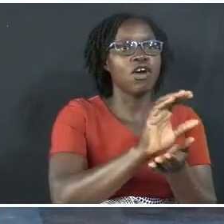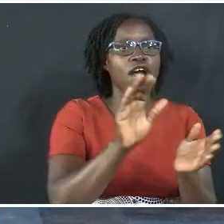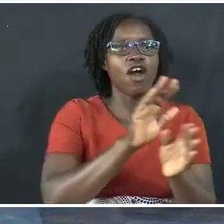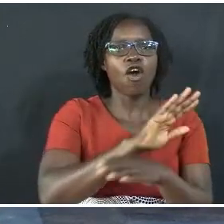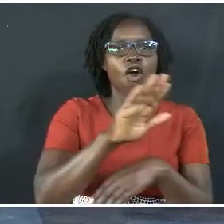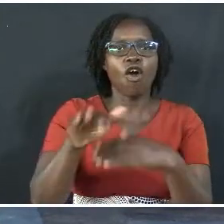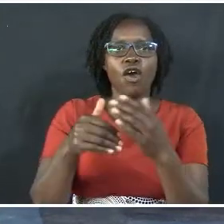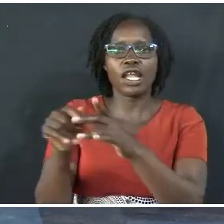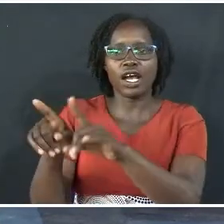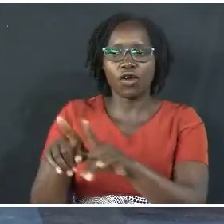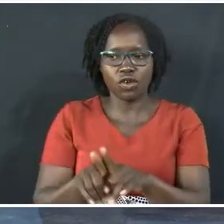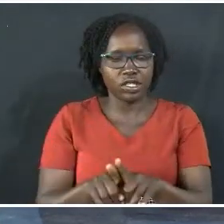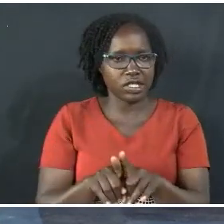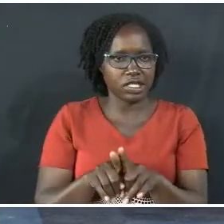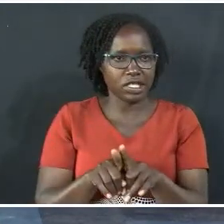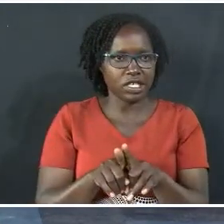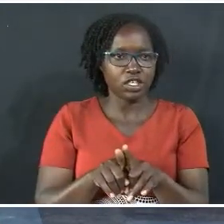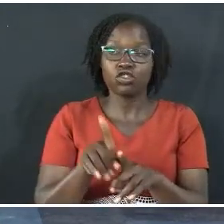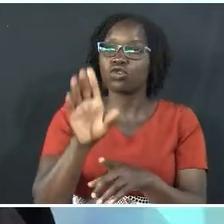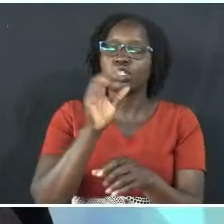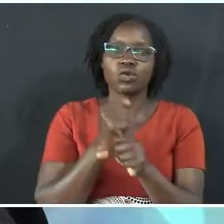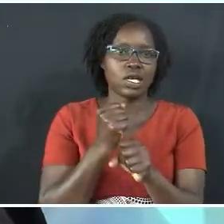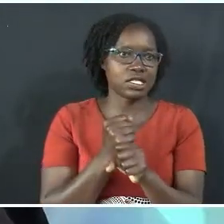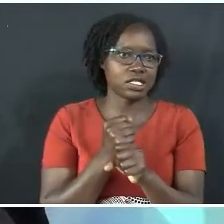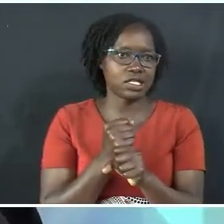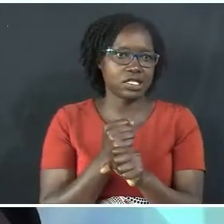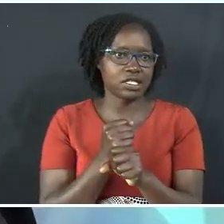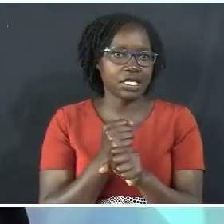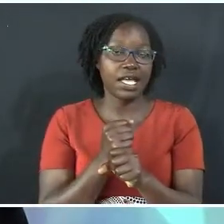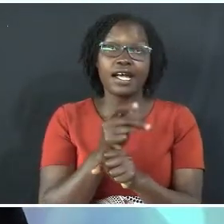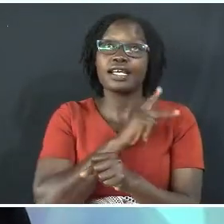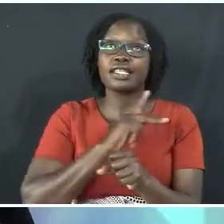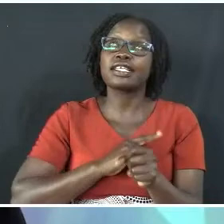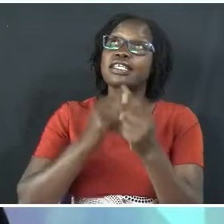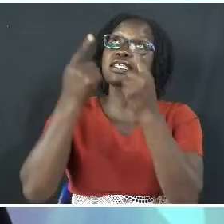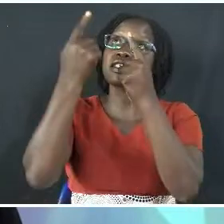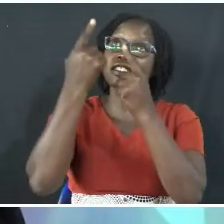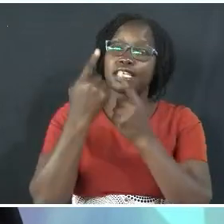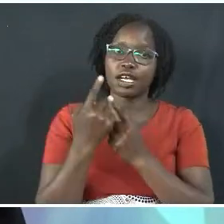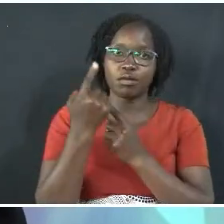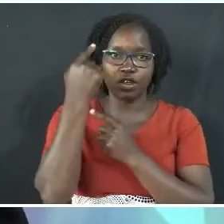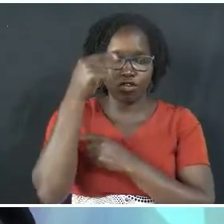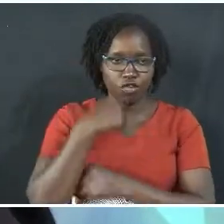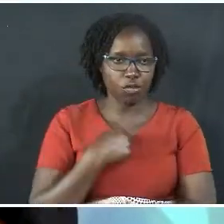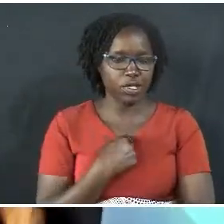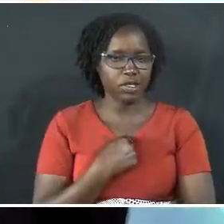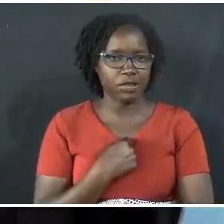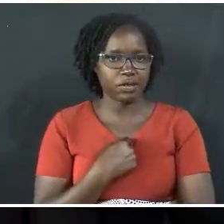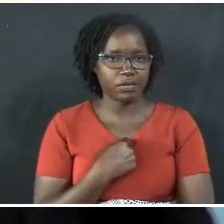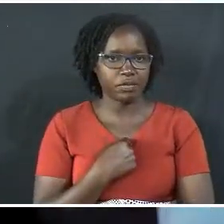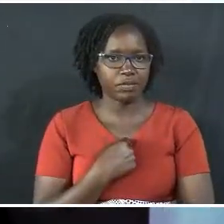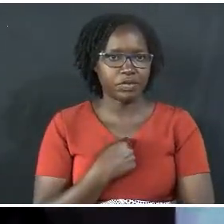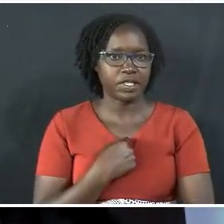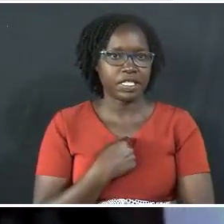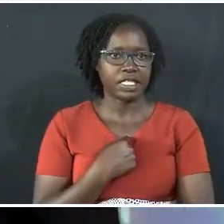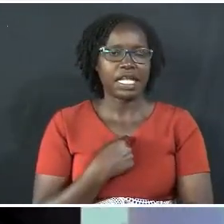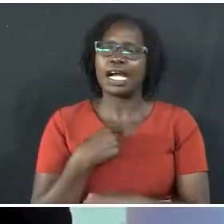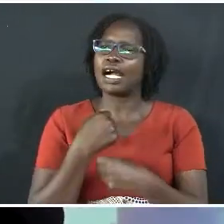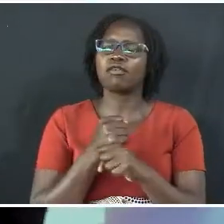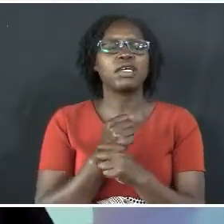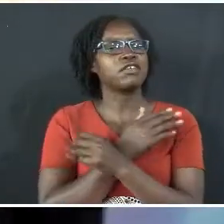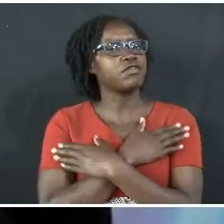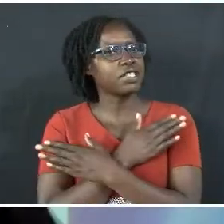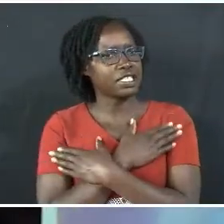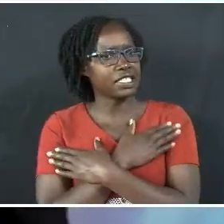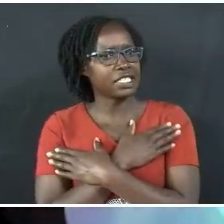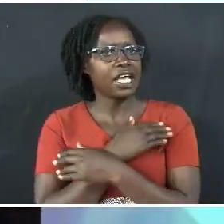according to his works." The king is coming for me. I have made friends,